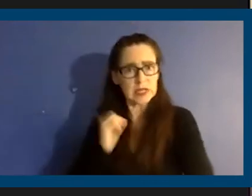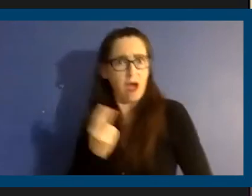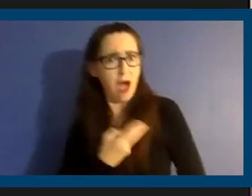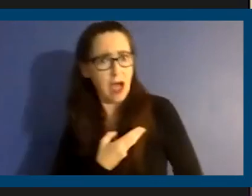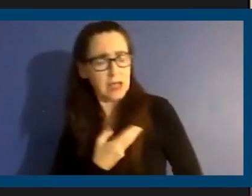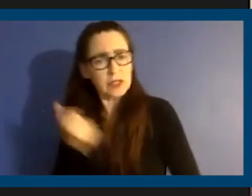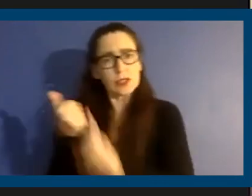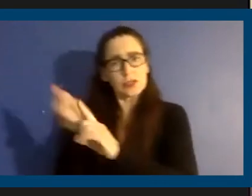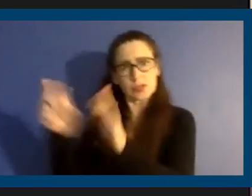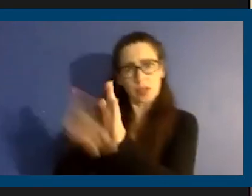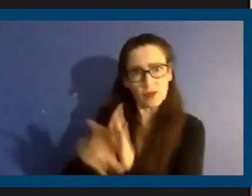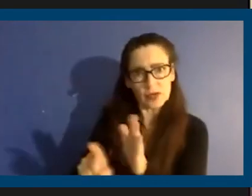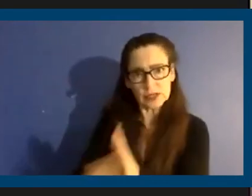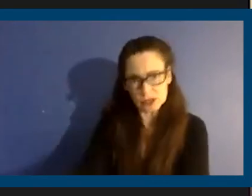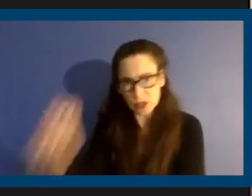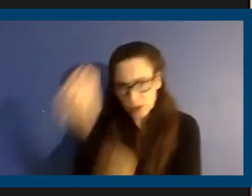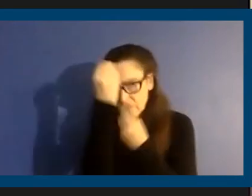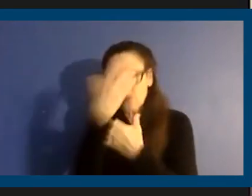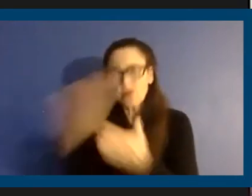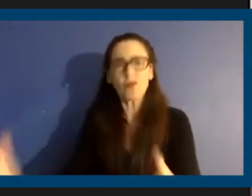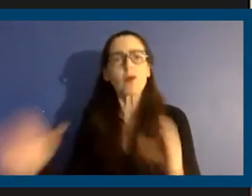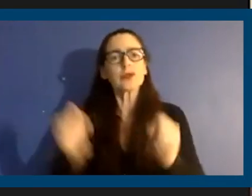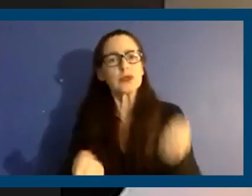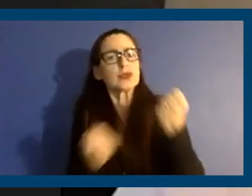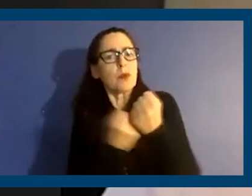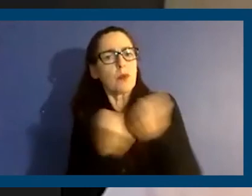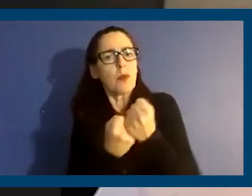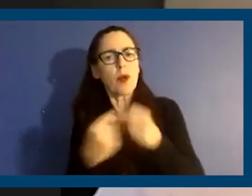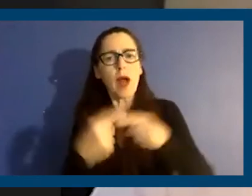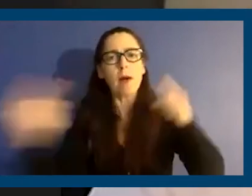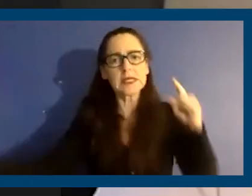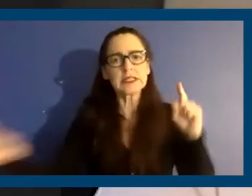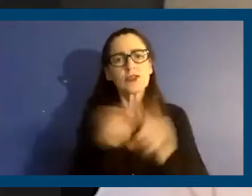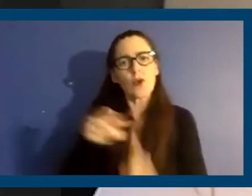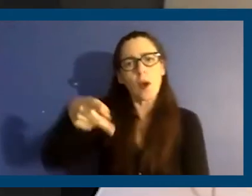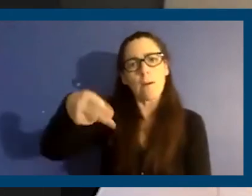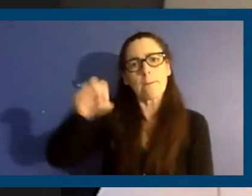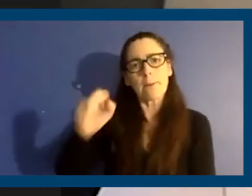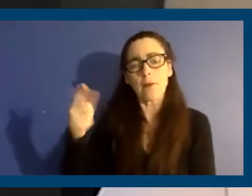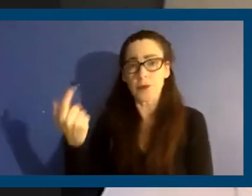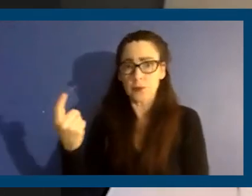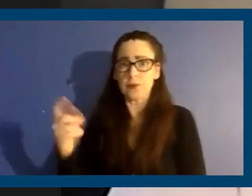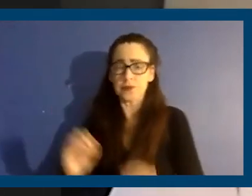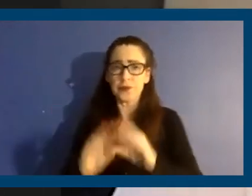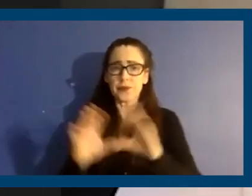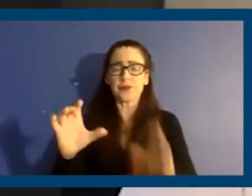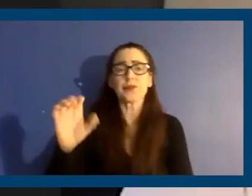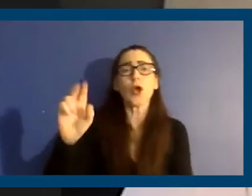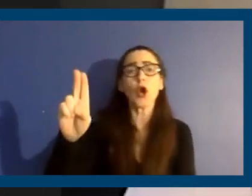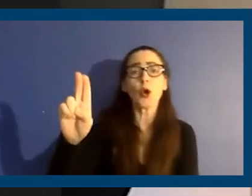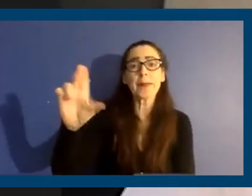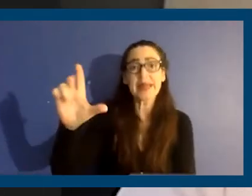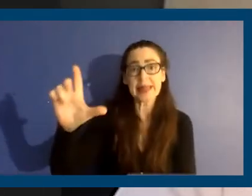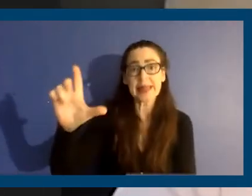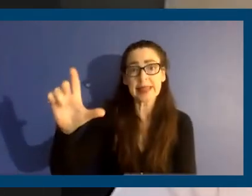the proposition so you will be informed. Thank you. Yeah. you. And just to be clear, Urban League has endorsed Proposition